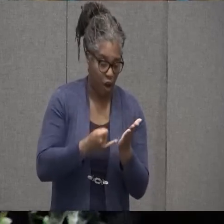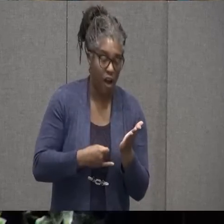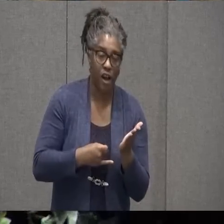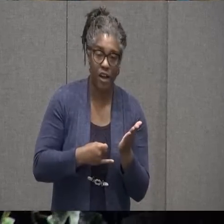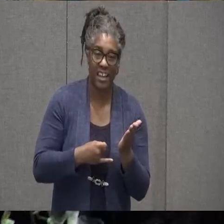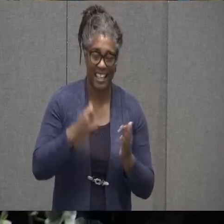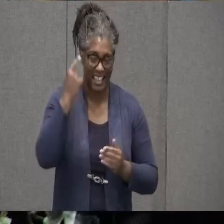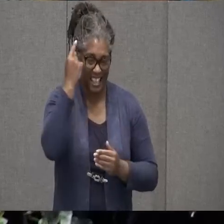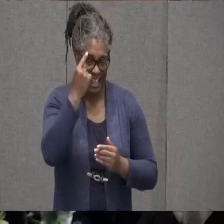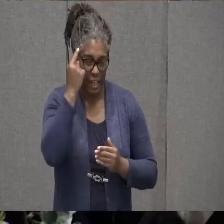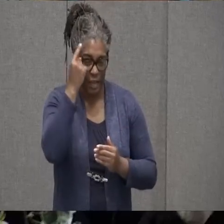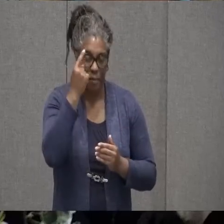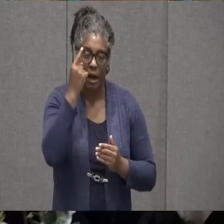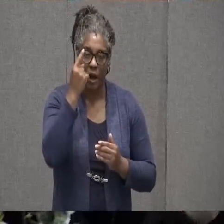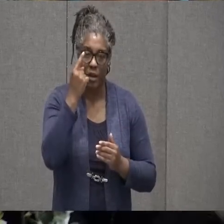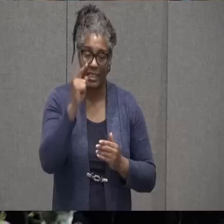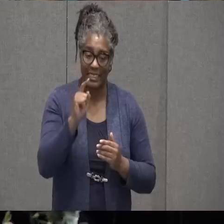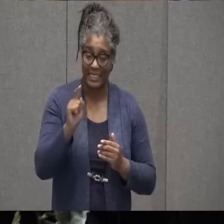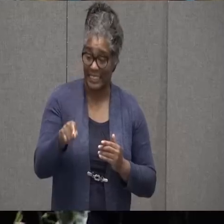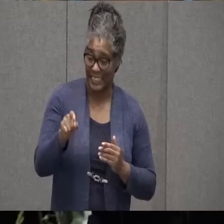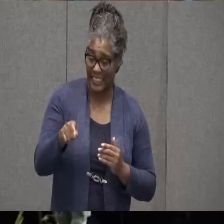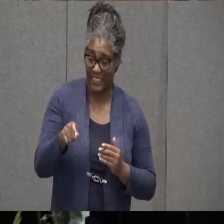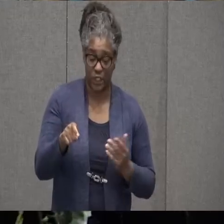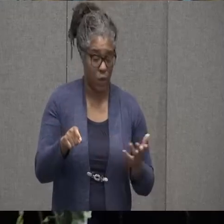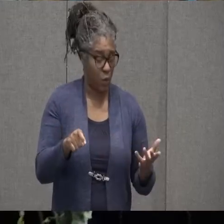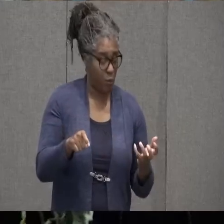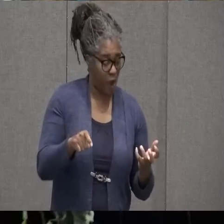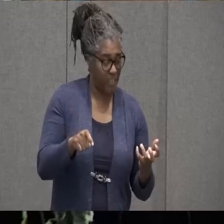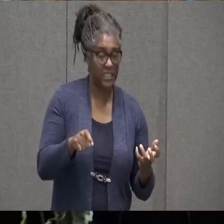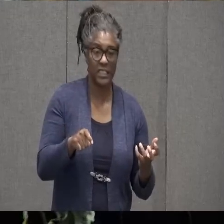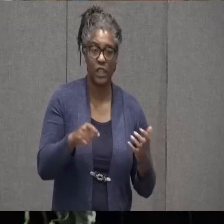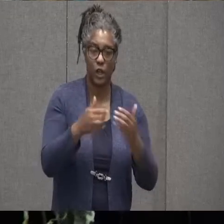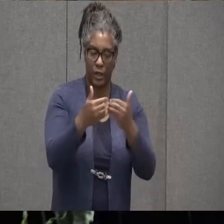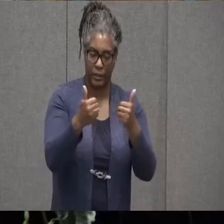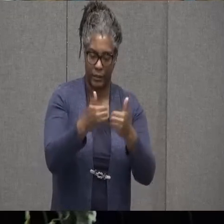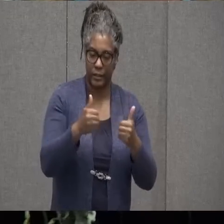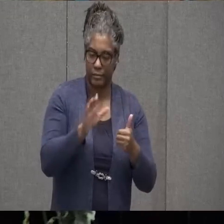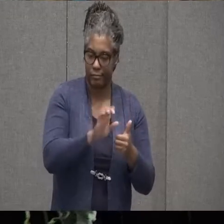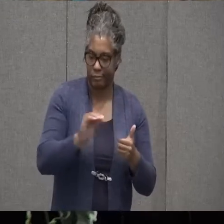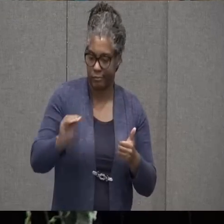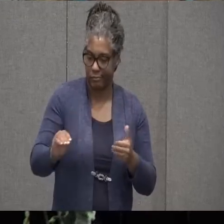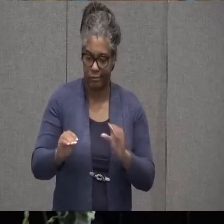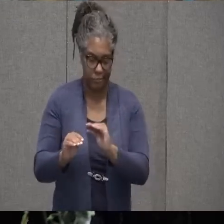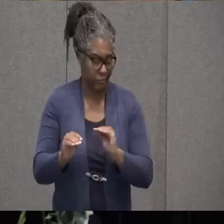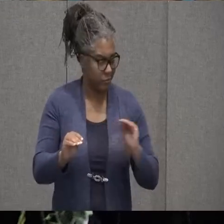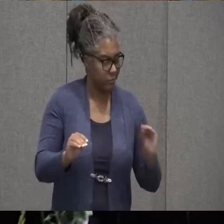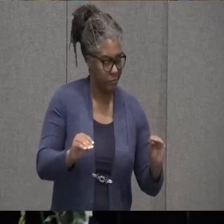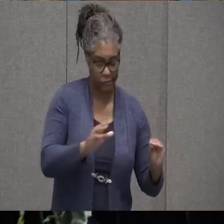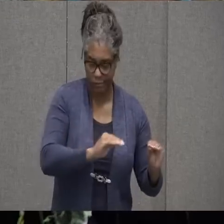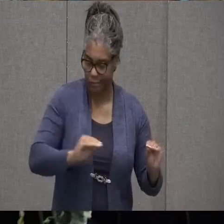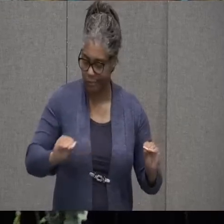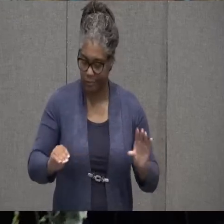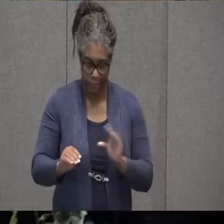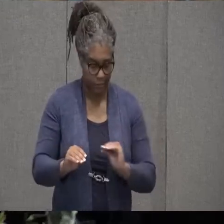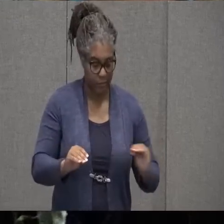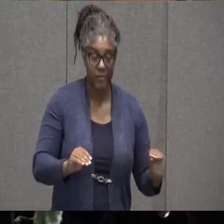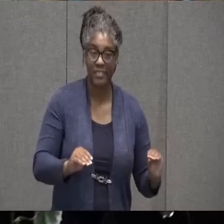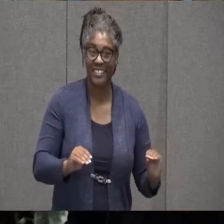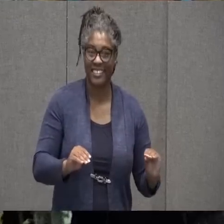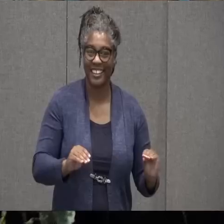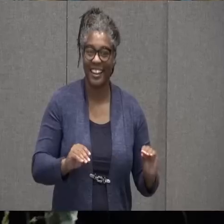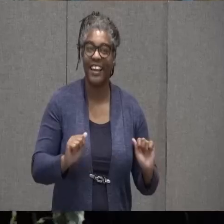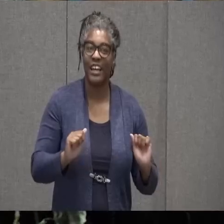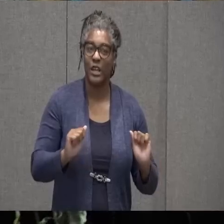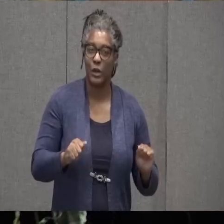And you could do a sorting game, and that would be really fun. And then maybe you could try to make it tricky and do it for